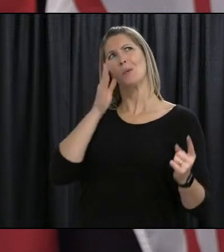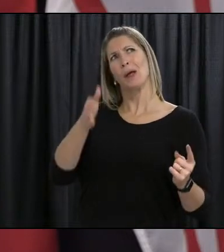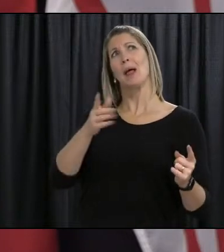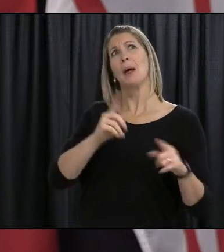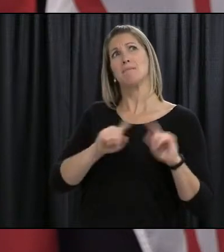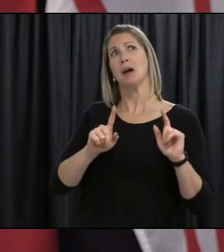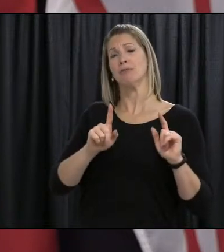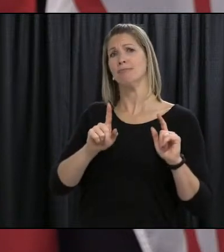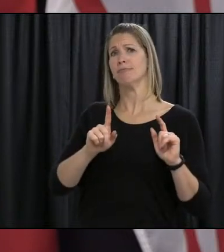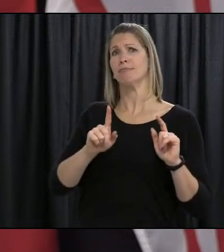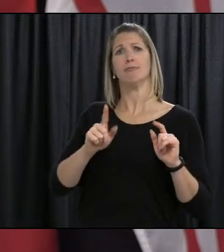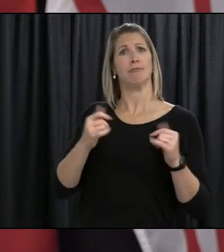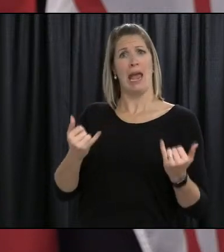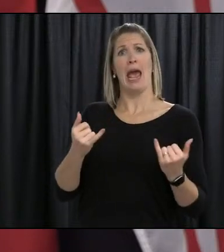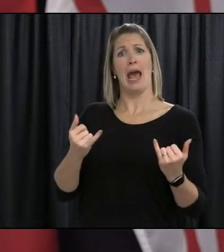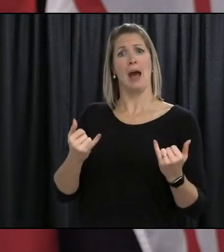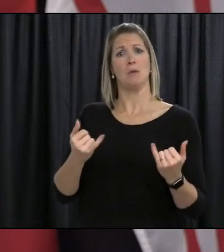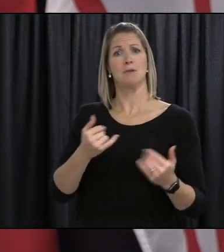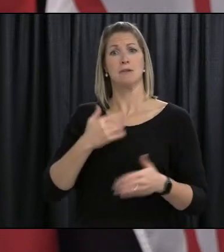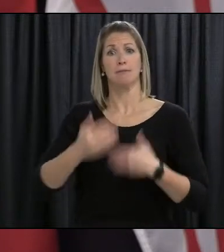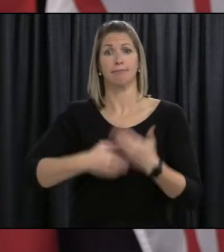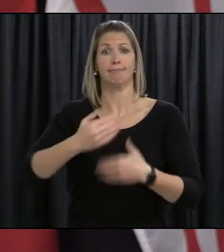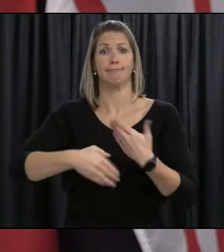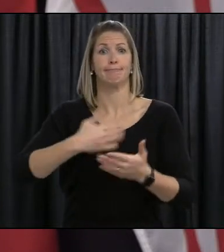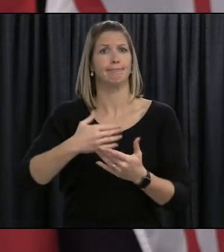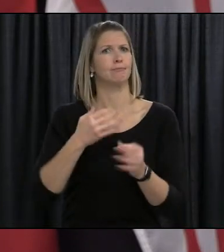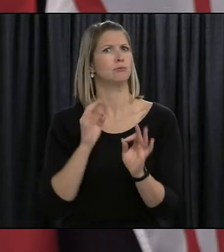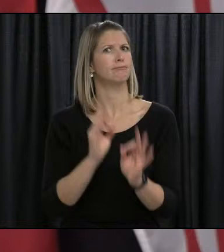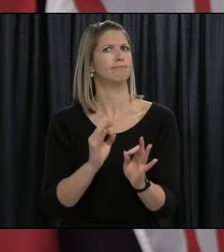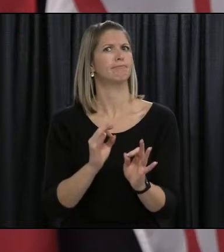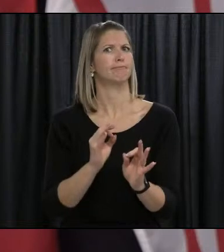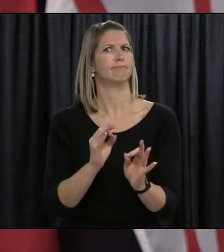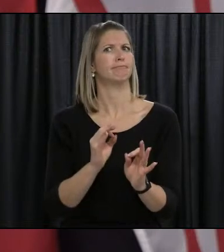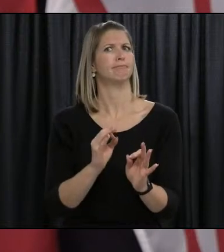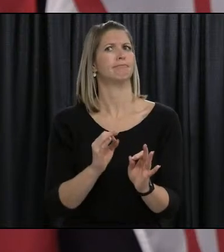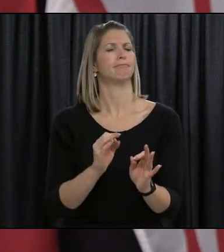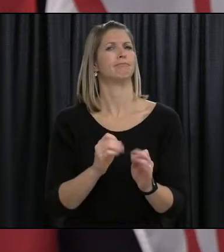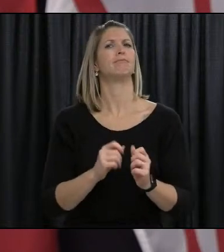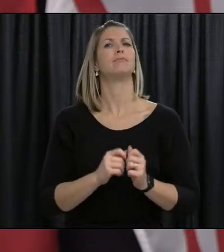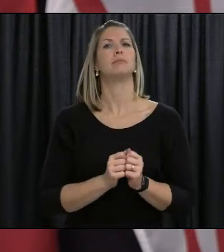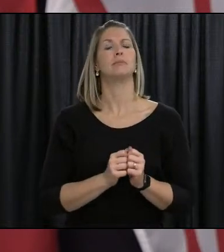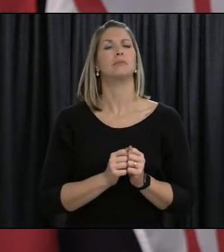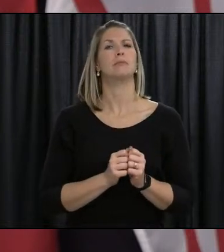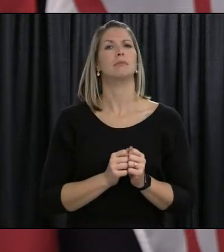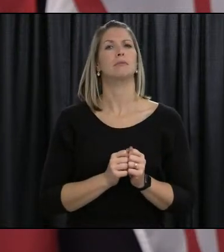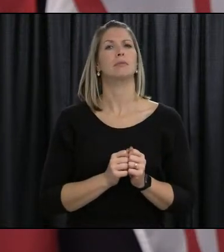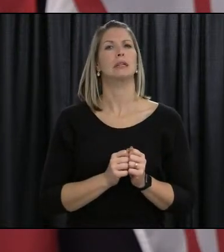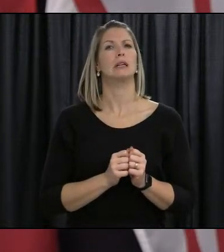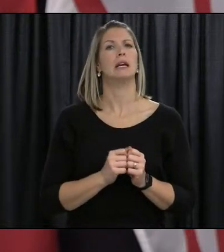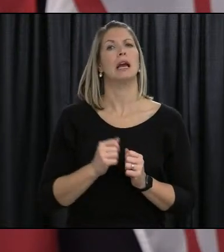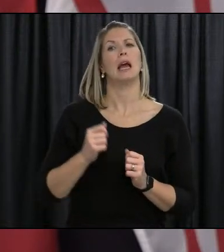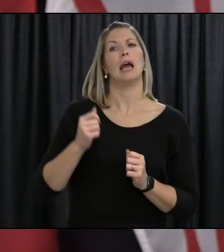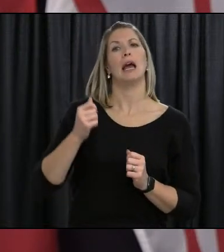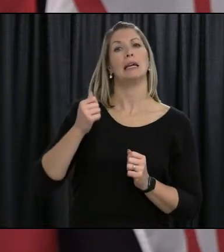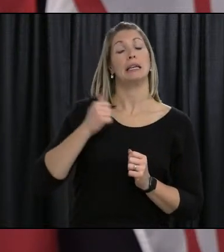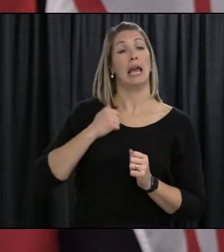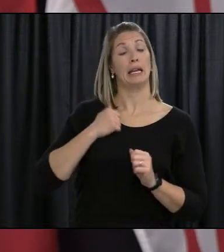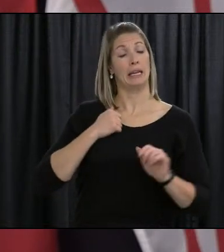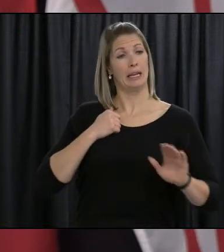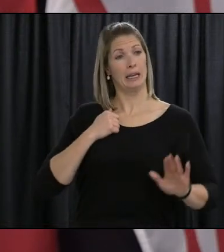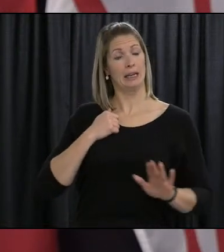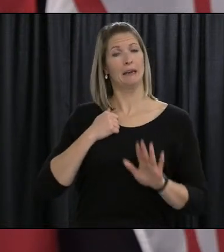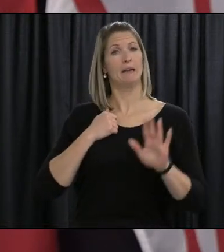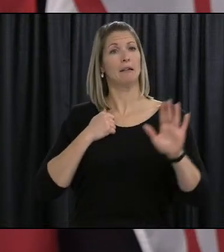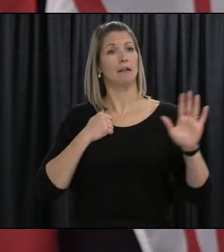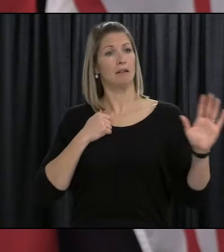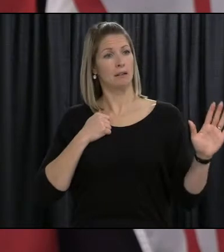scheduling. In terms of our allocation, Canada as a country would appear on